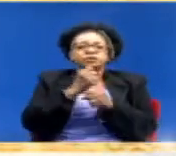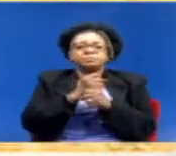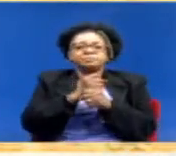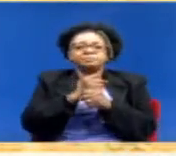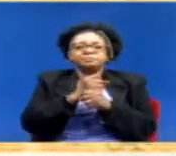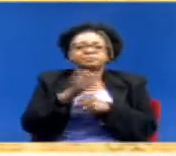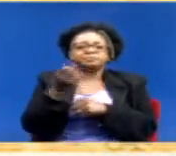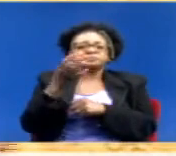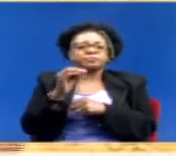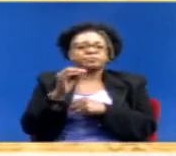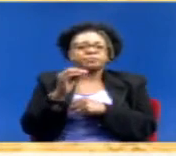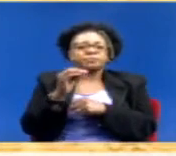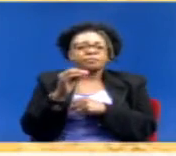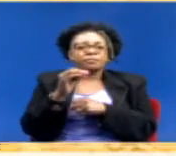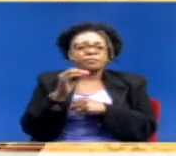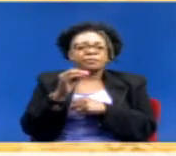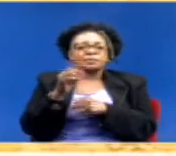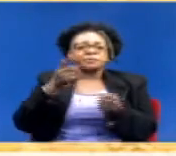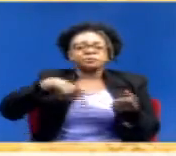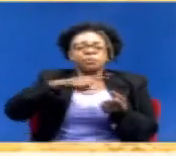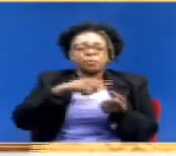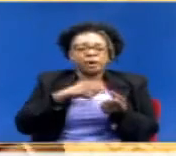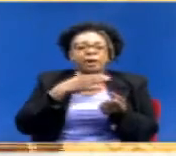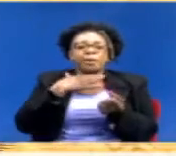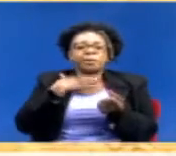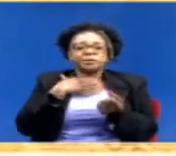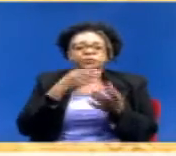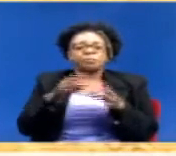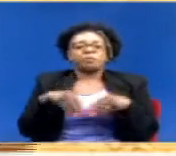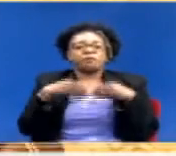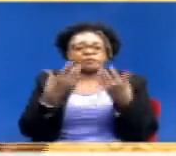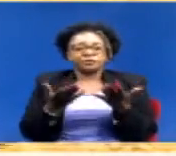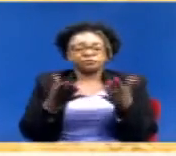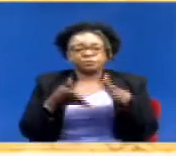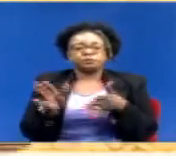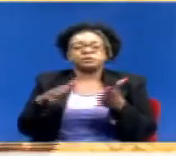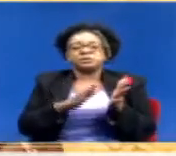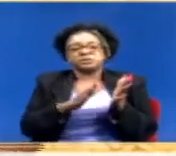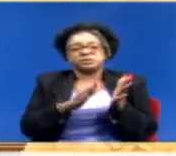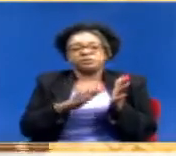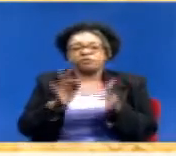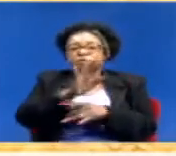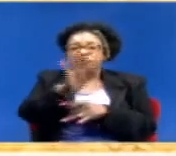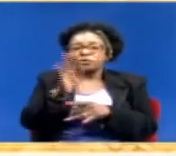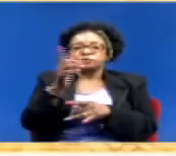guided. We want to provide opportunities for those people who